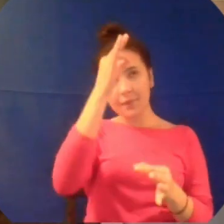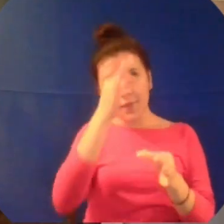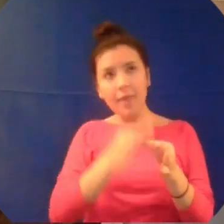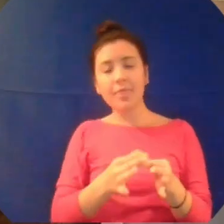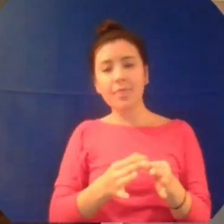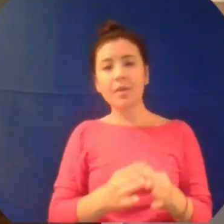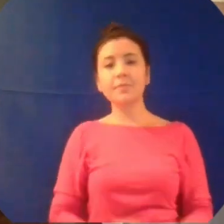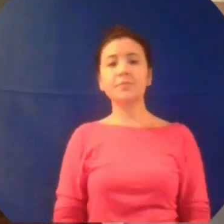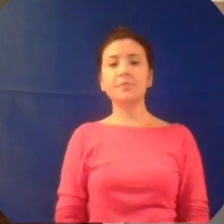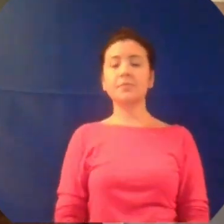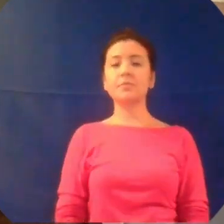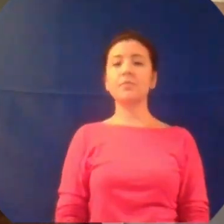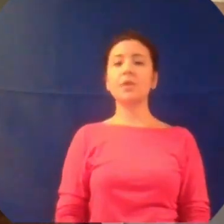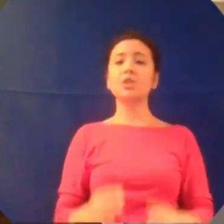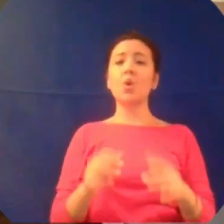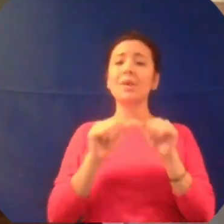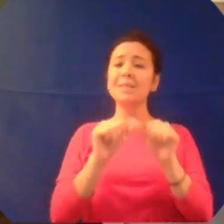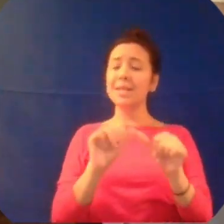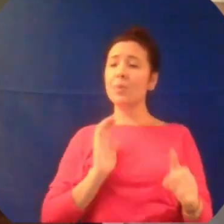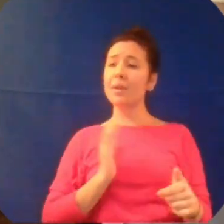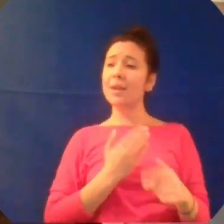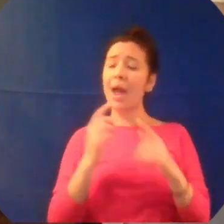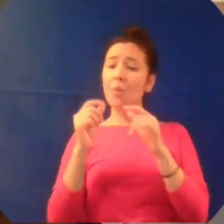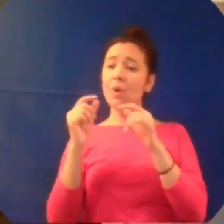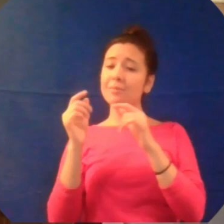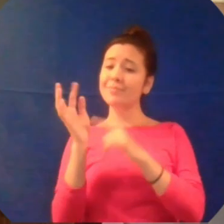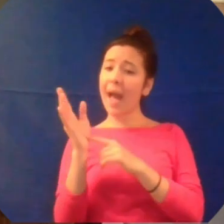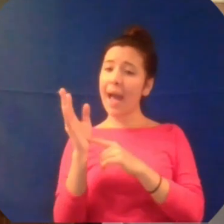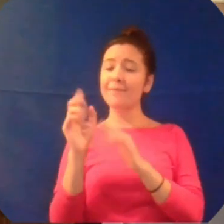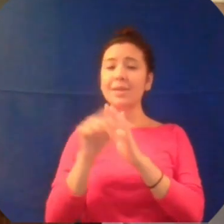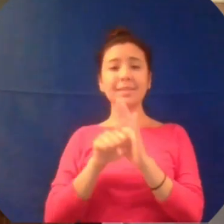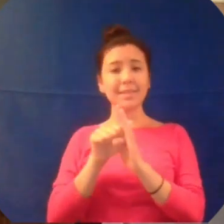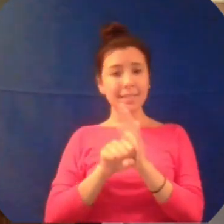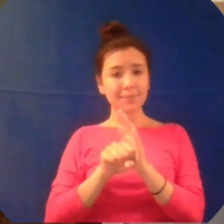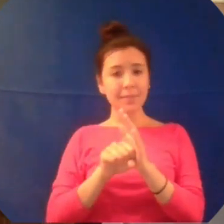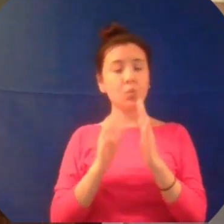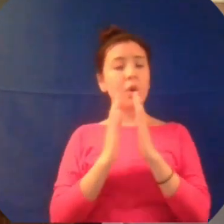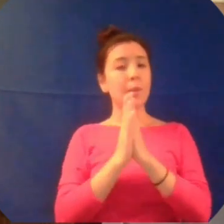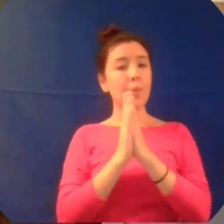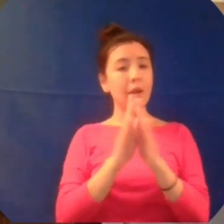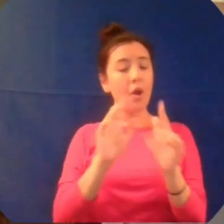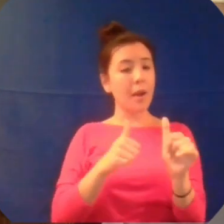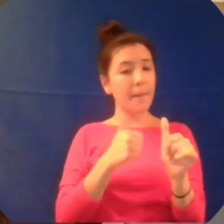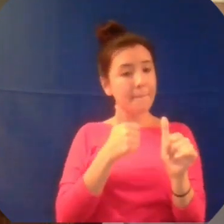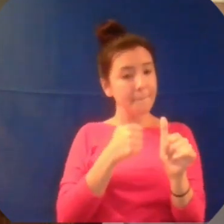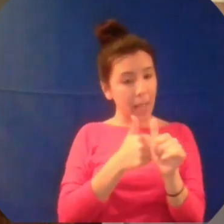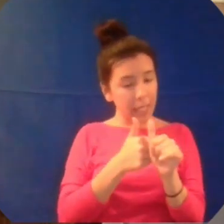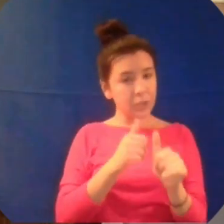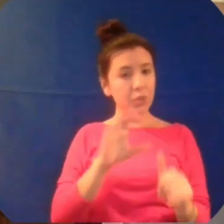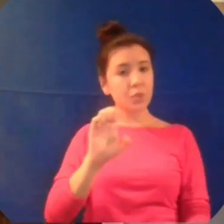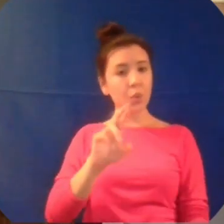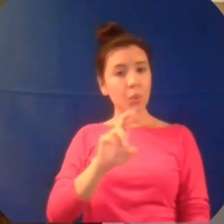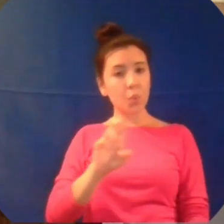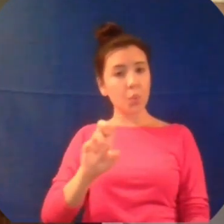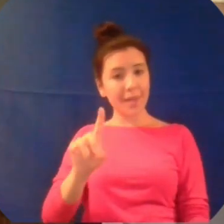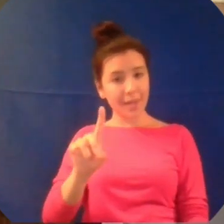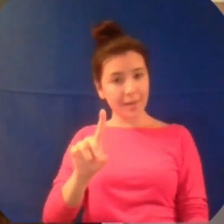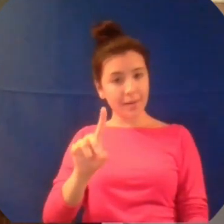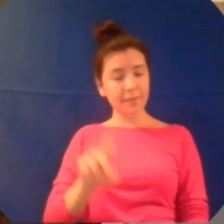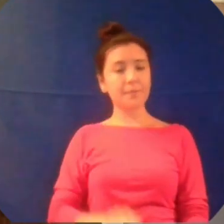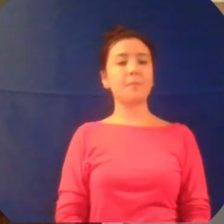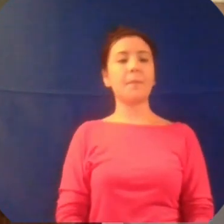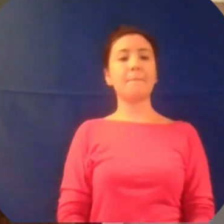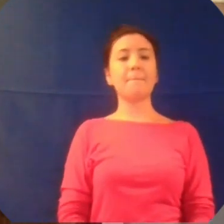friends, continuing in our Advent season, we are praying our Apostles' Creed, responding to the question, what do